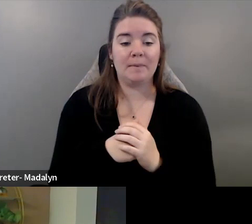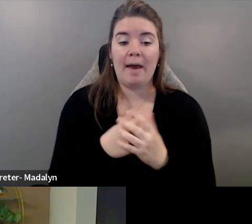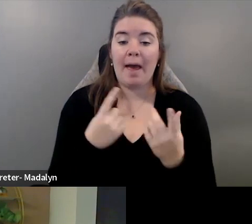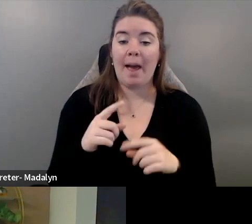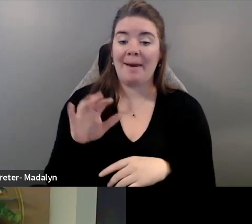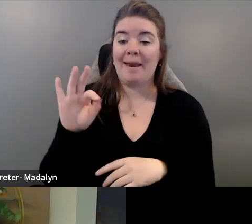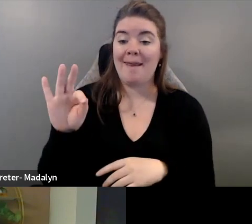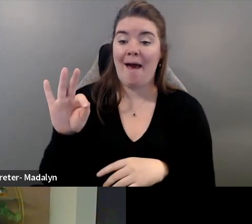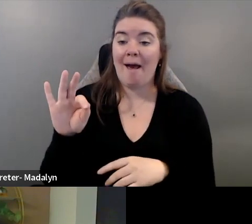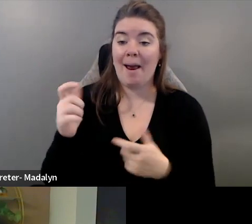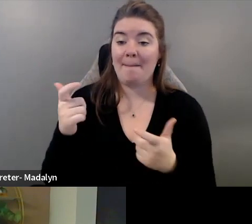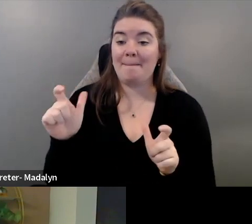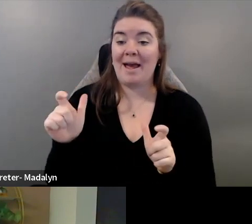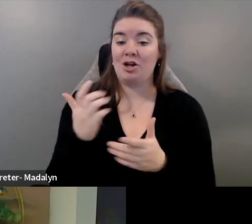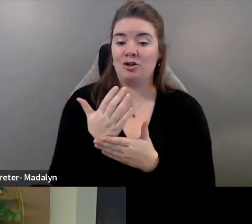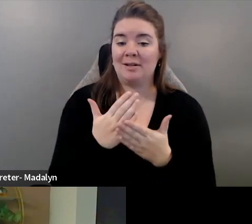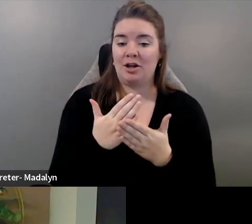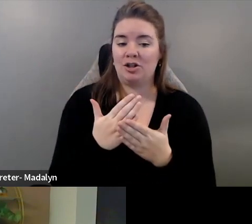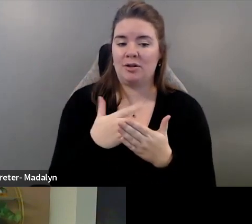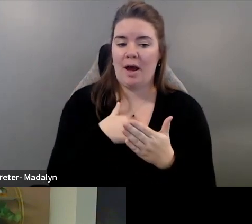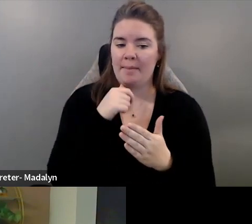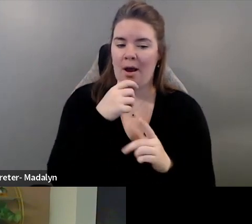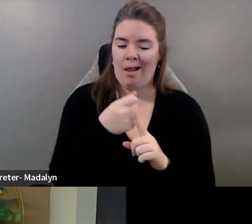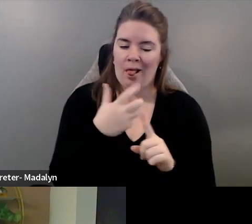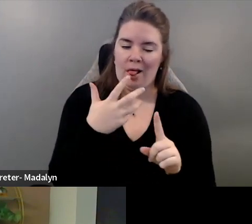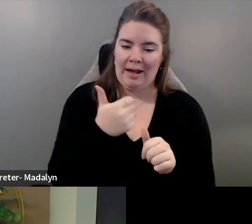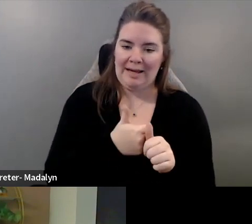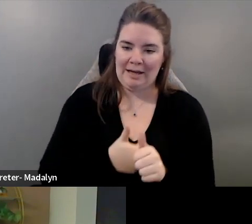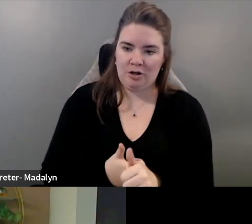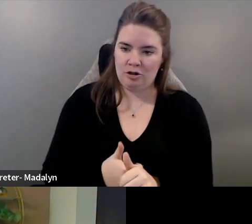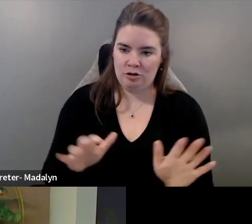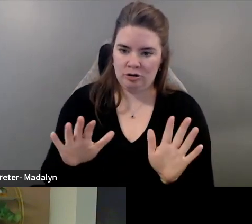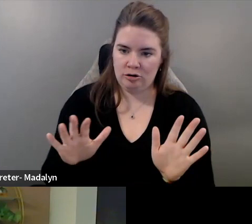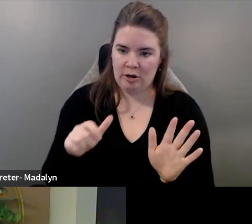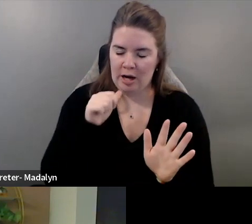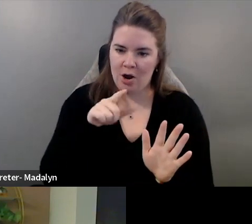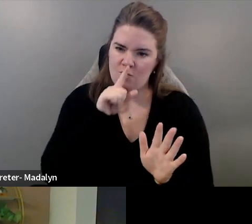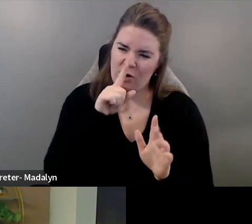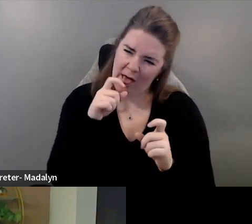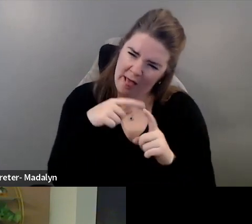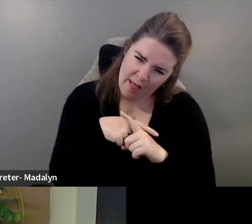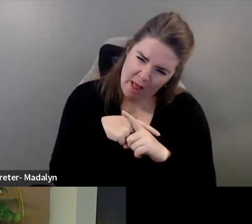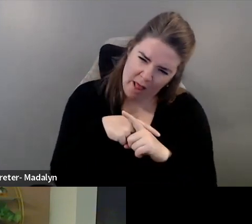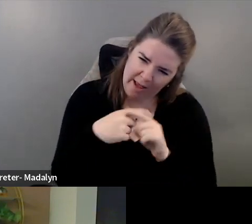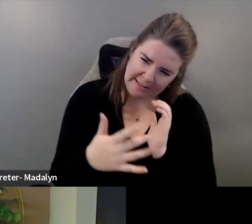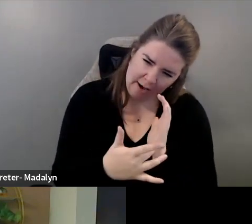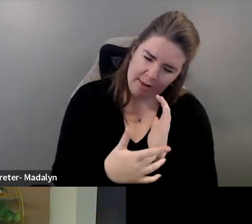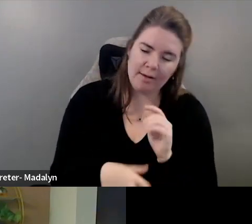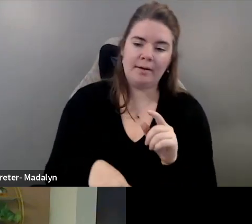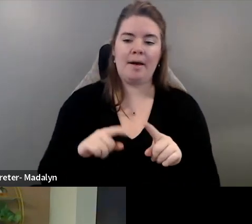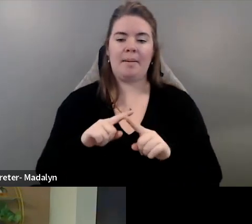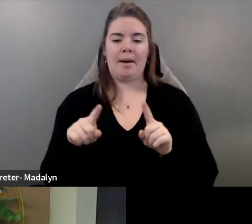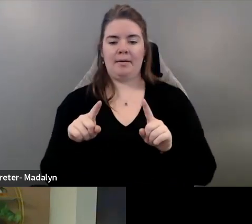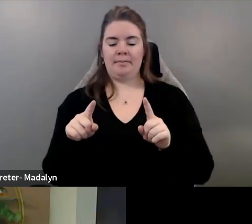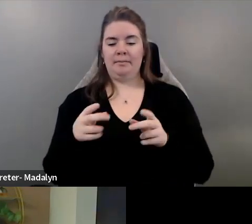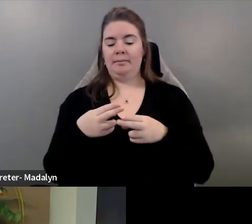major sections to this bill. I'm not going to go into each of all these. I don't want to get super technical, but just kind of a brief